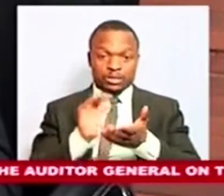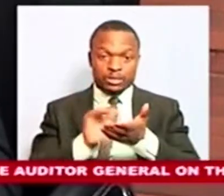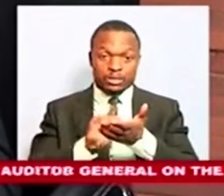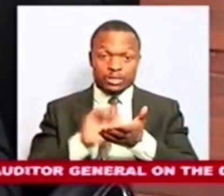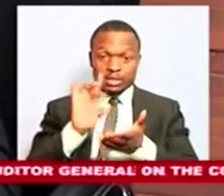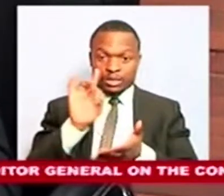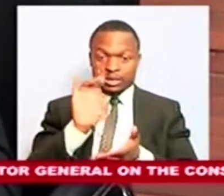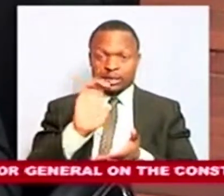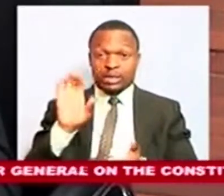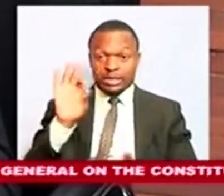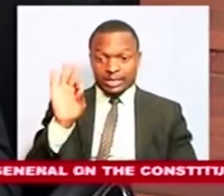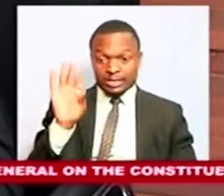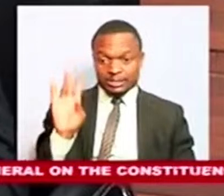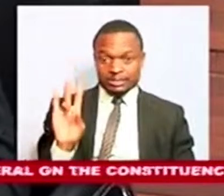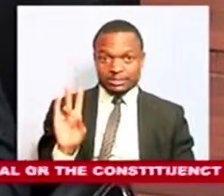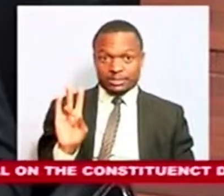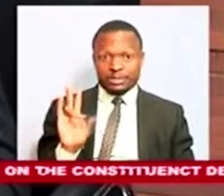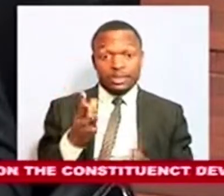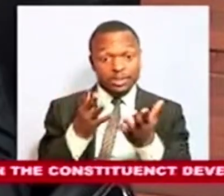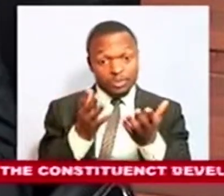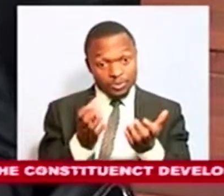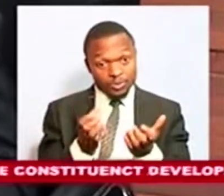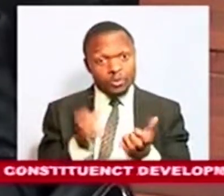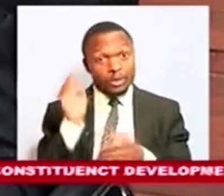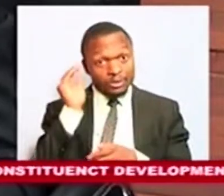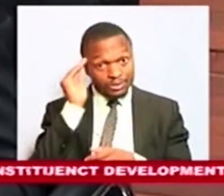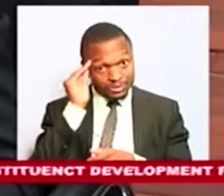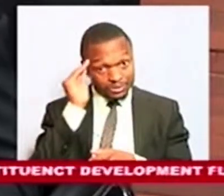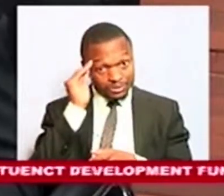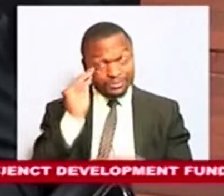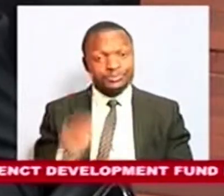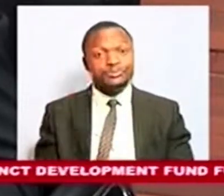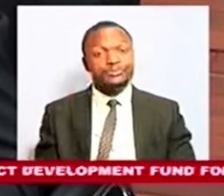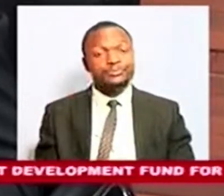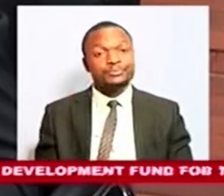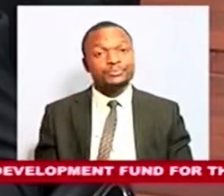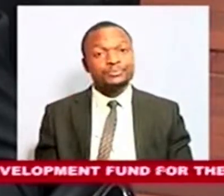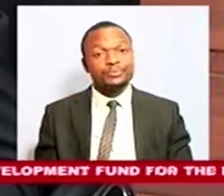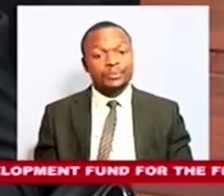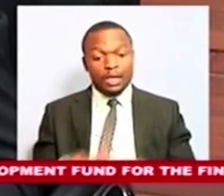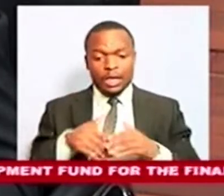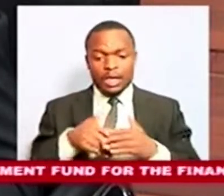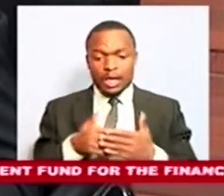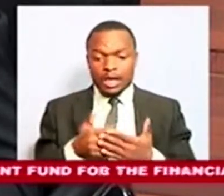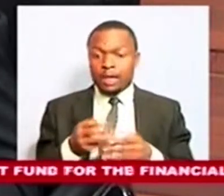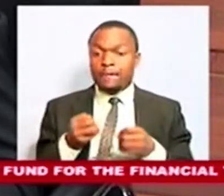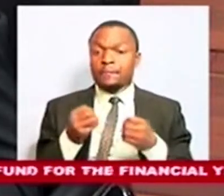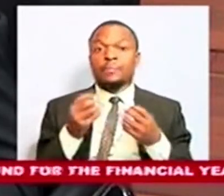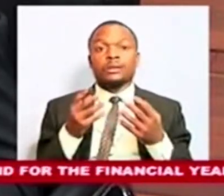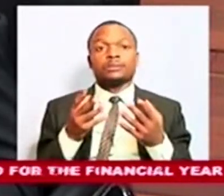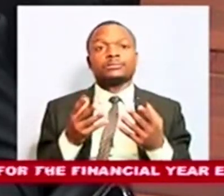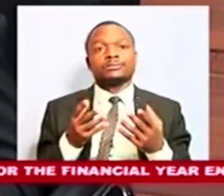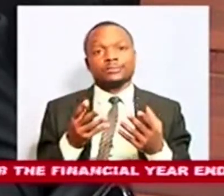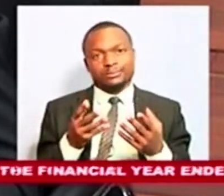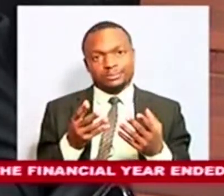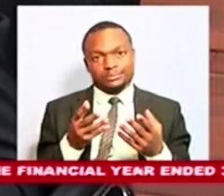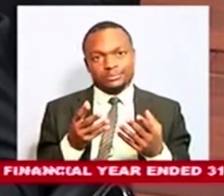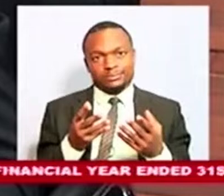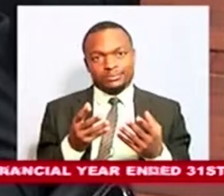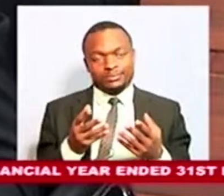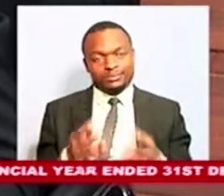33,897. I would want first to know how many